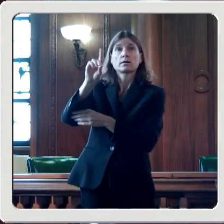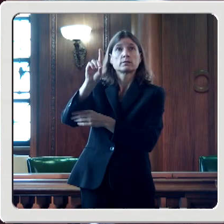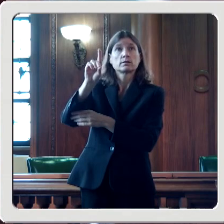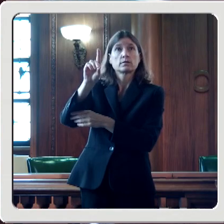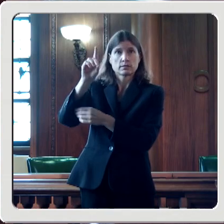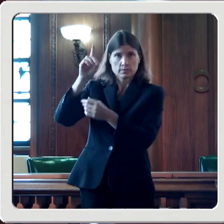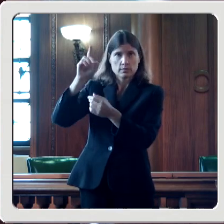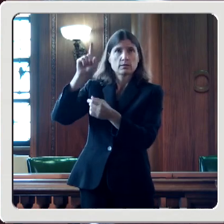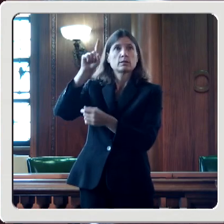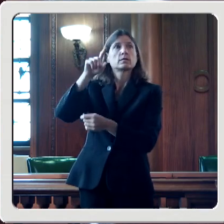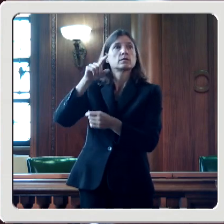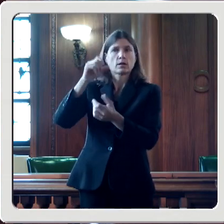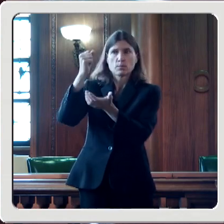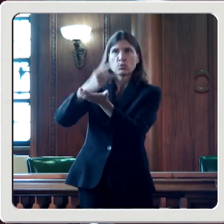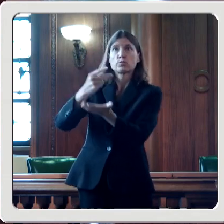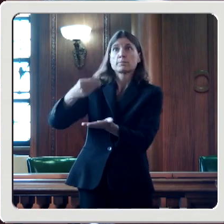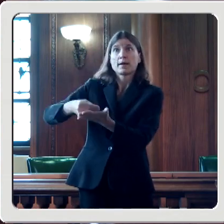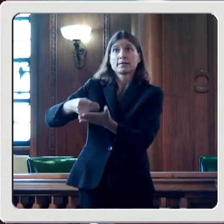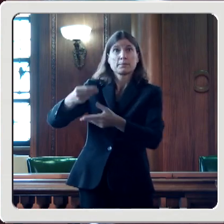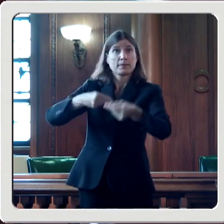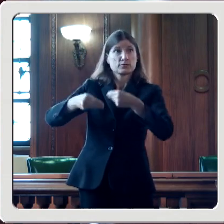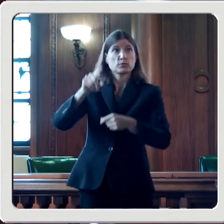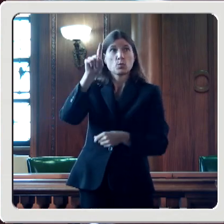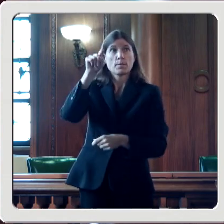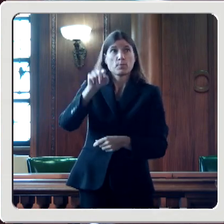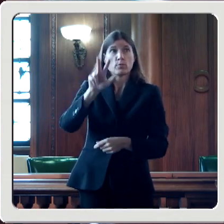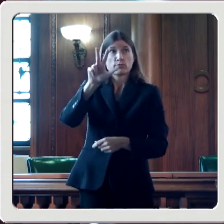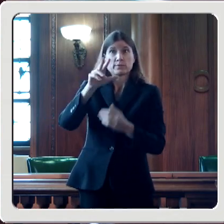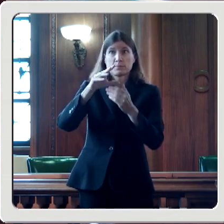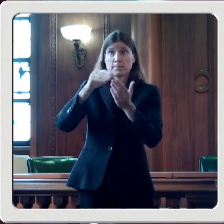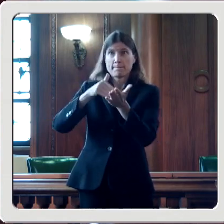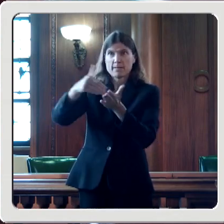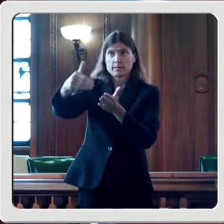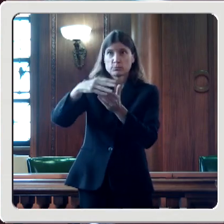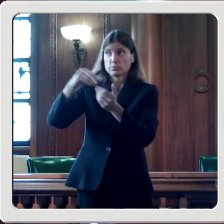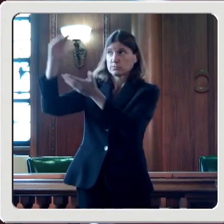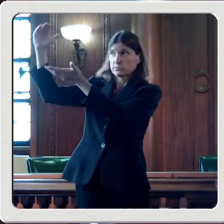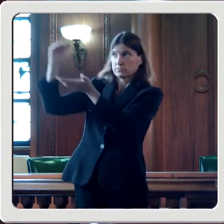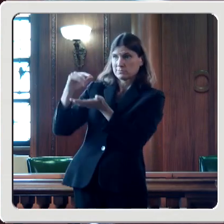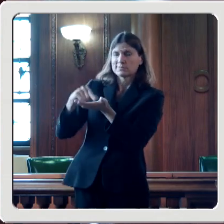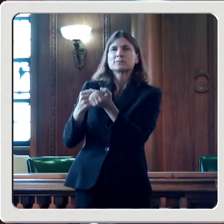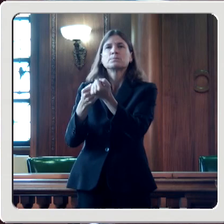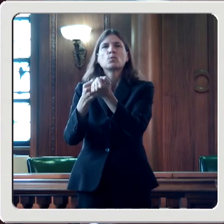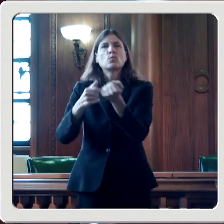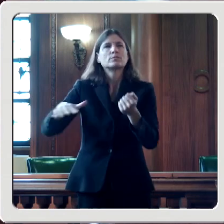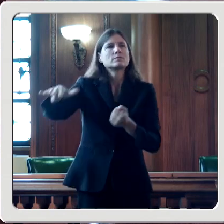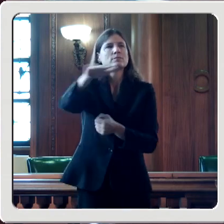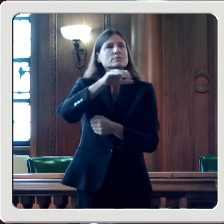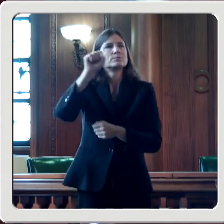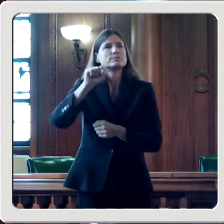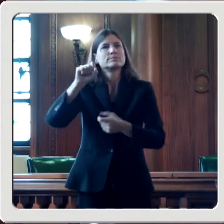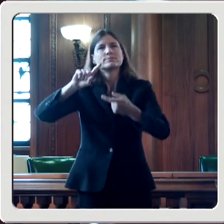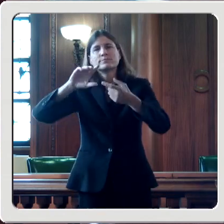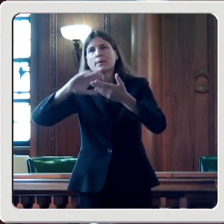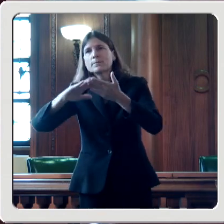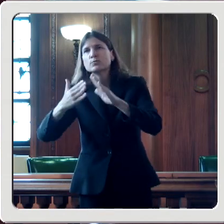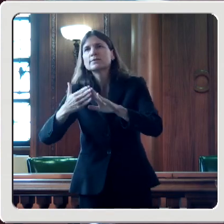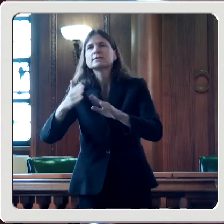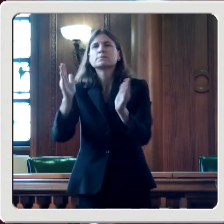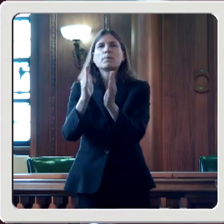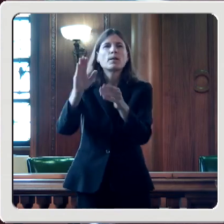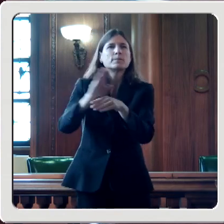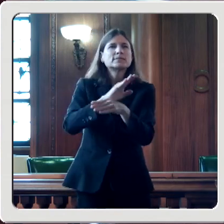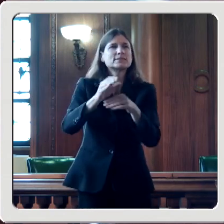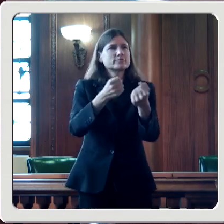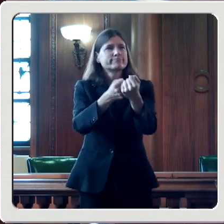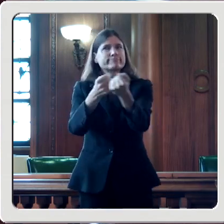million. And we're going to be a little more specific on we help out these businesses. And he's also leveraging that with Common Capital to see what